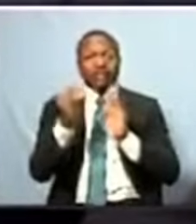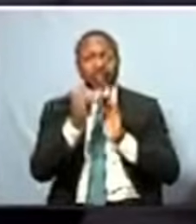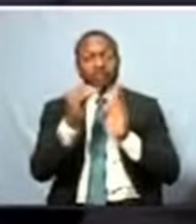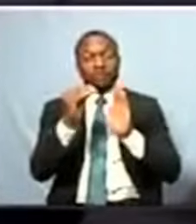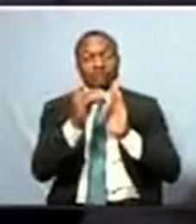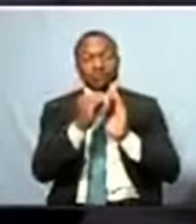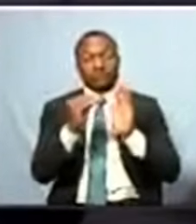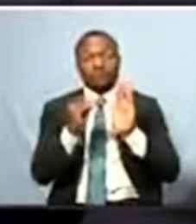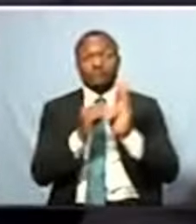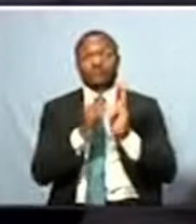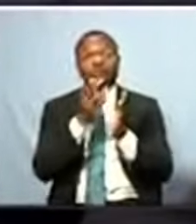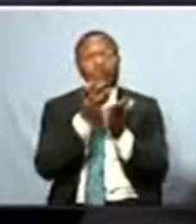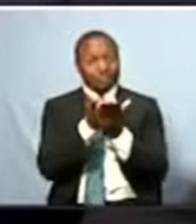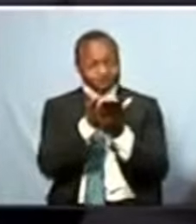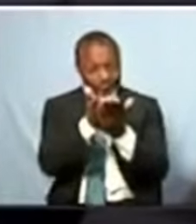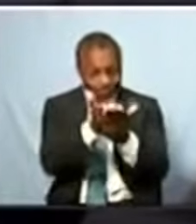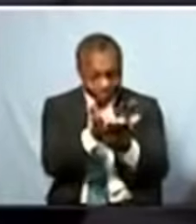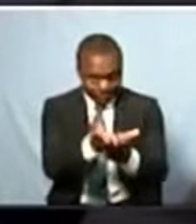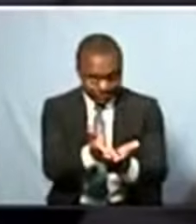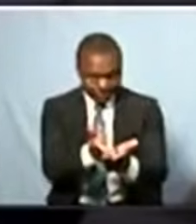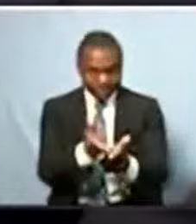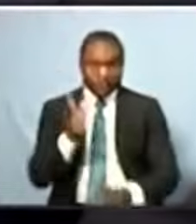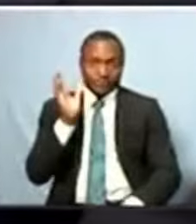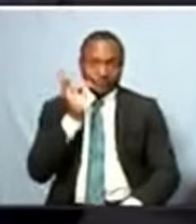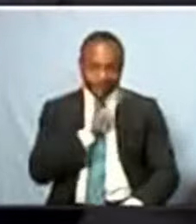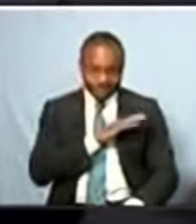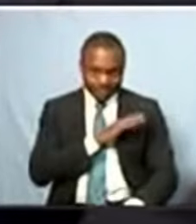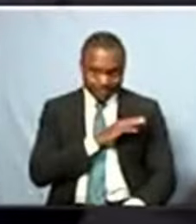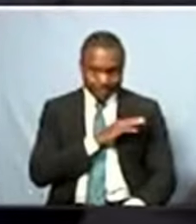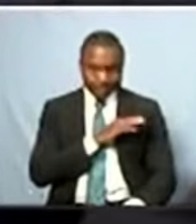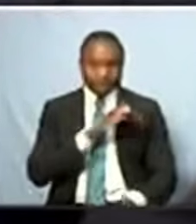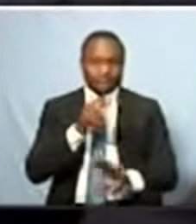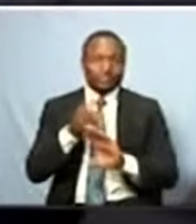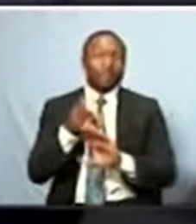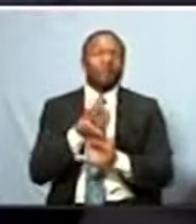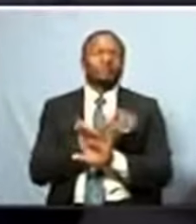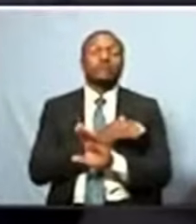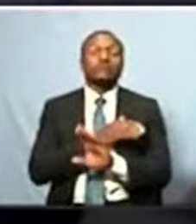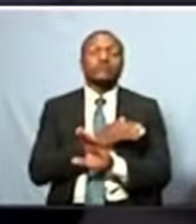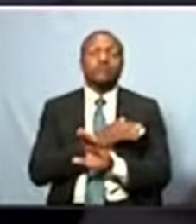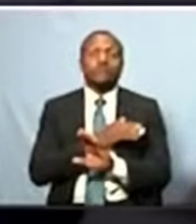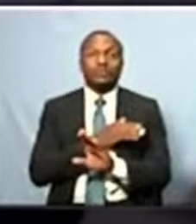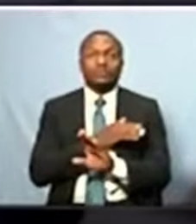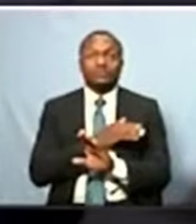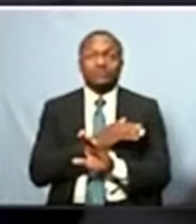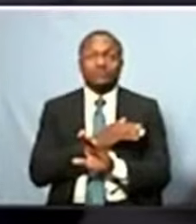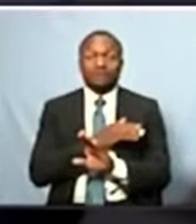submitted before elections are held,